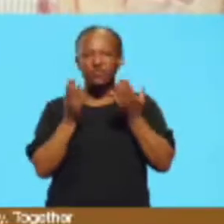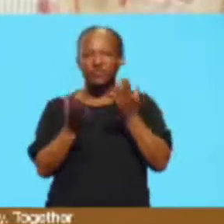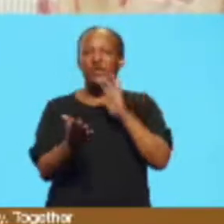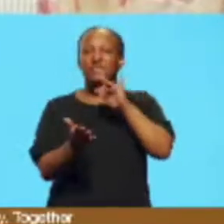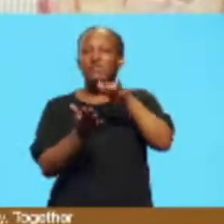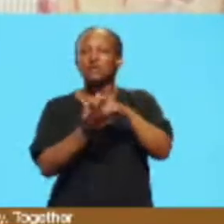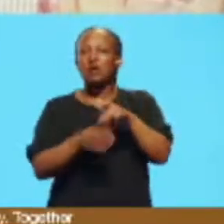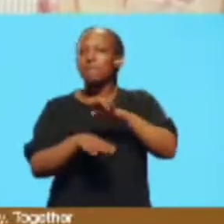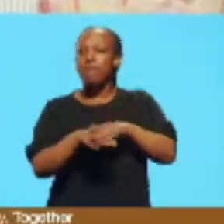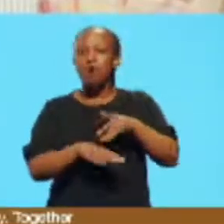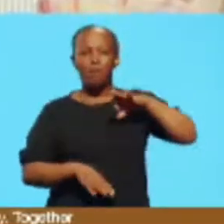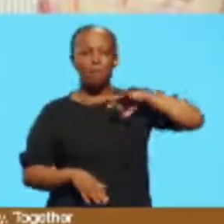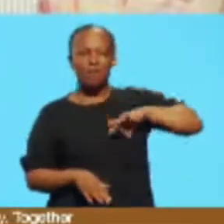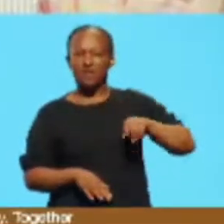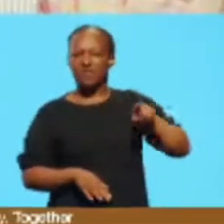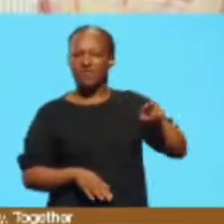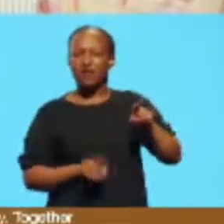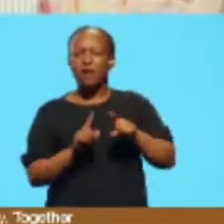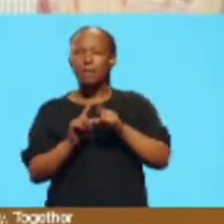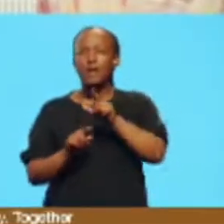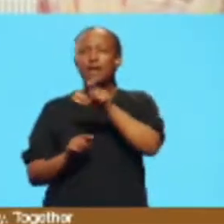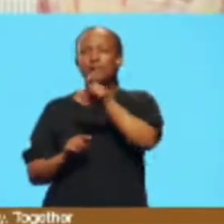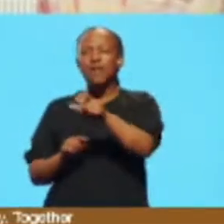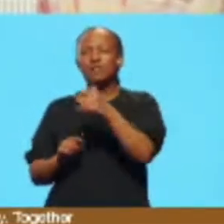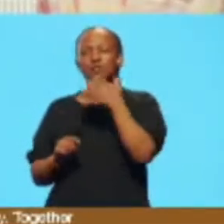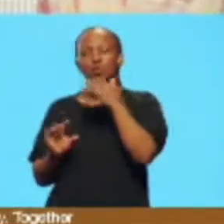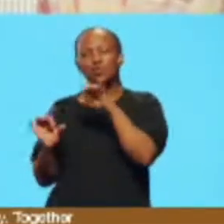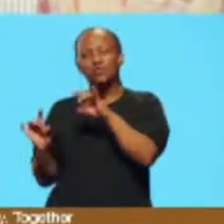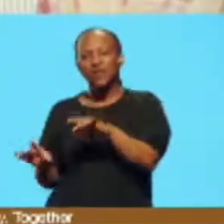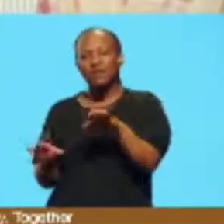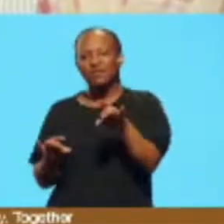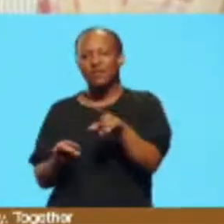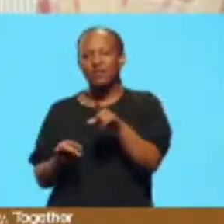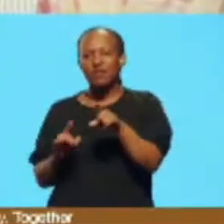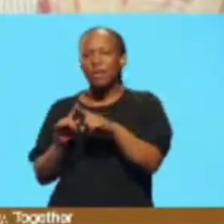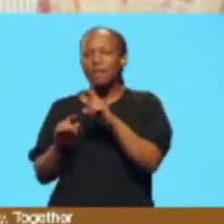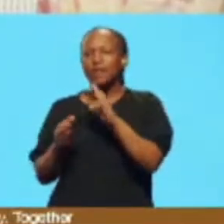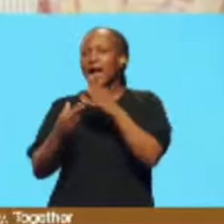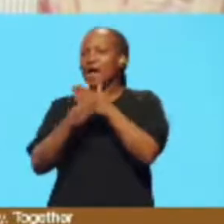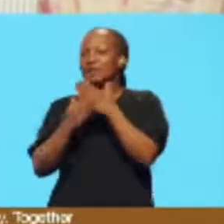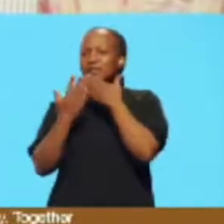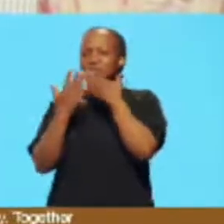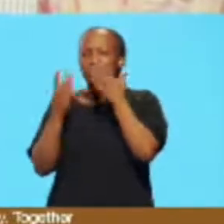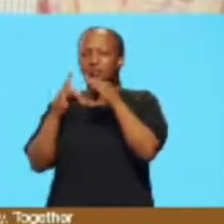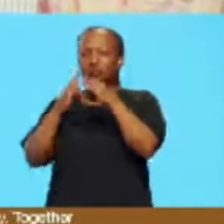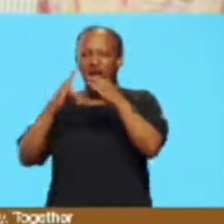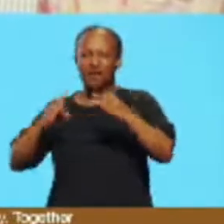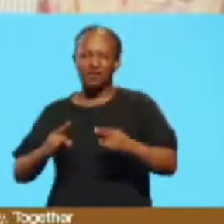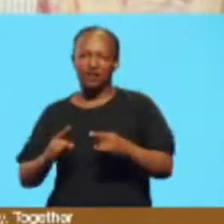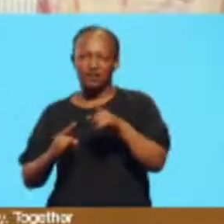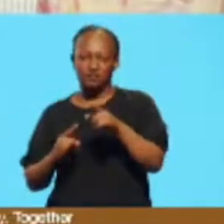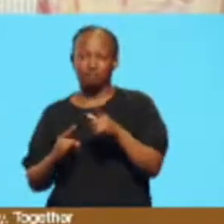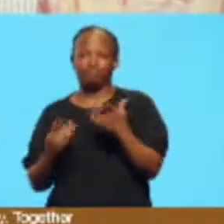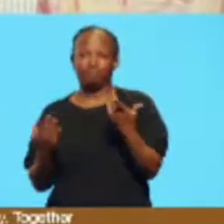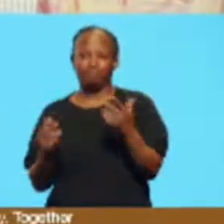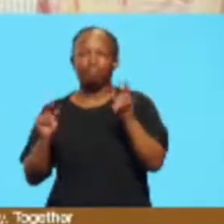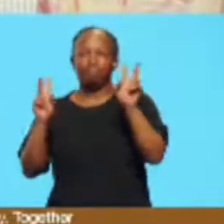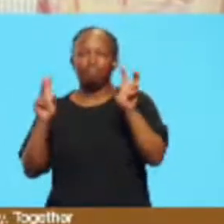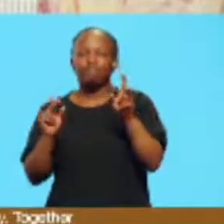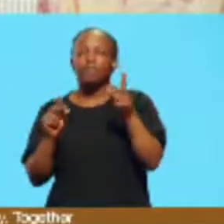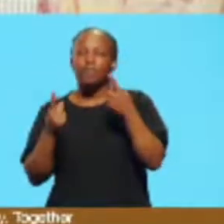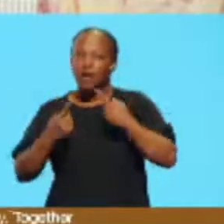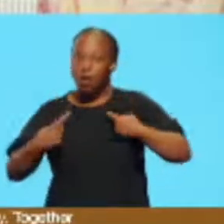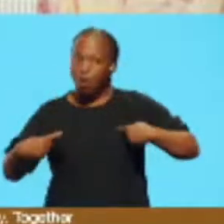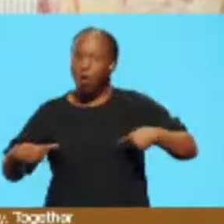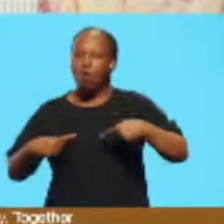more benefits than someone who is a victim who cannot even get access to a shelter. So those are the kind of issues that we all